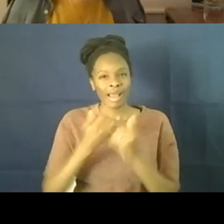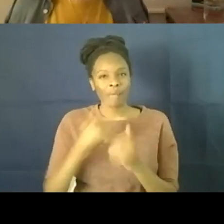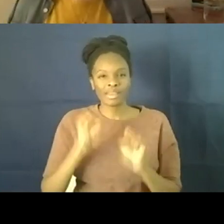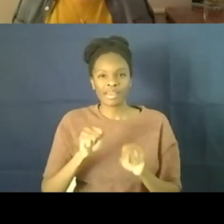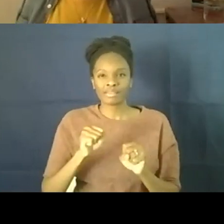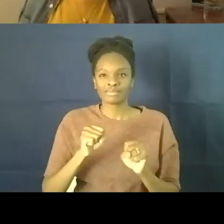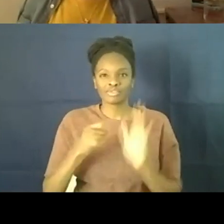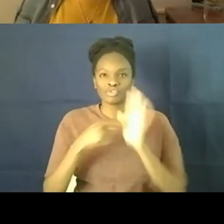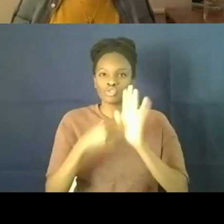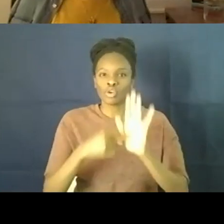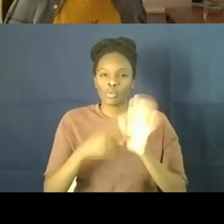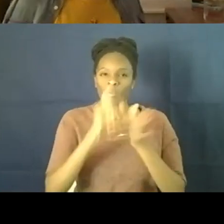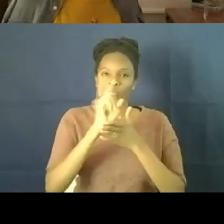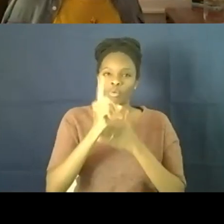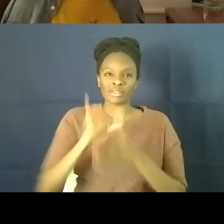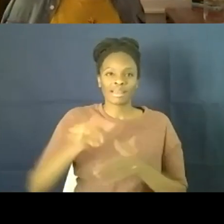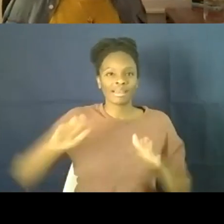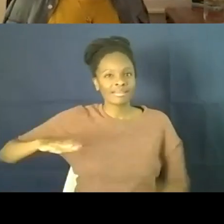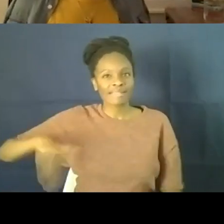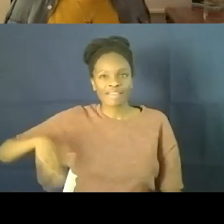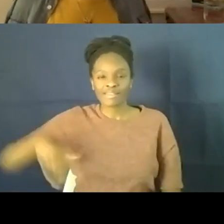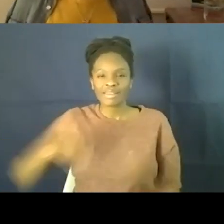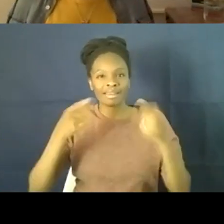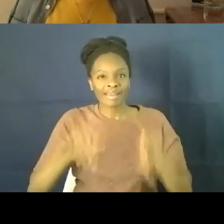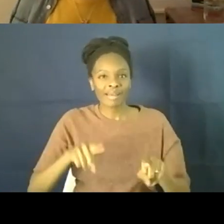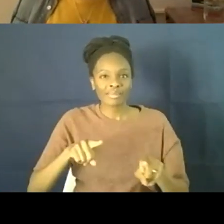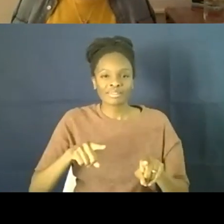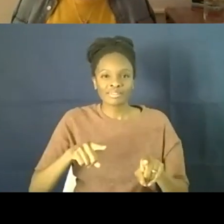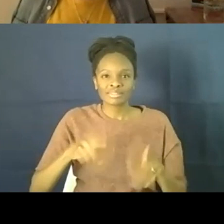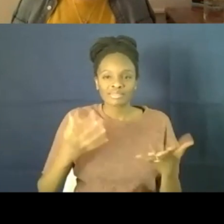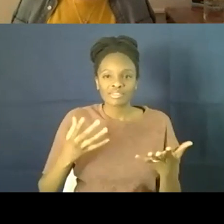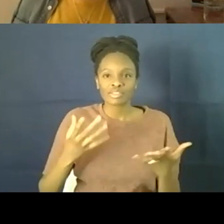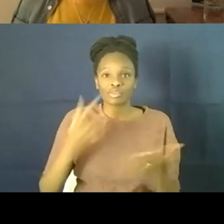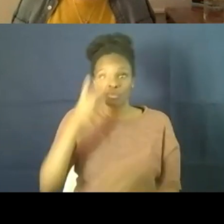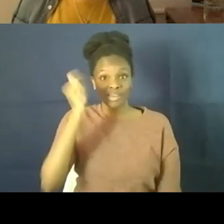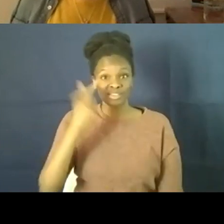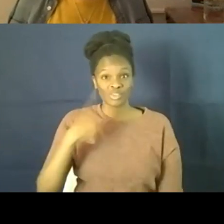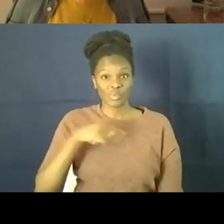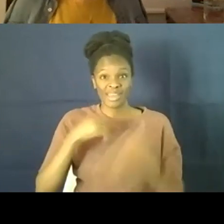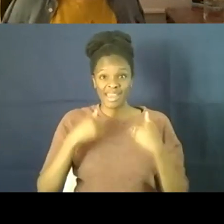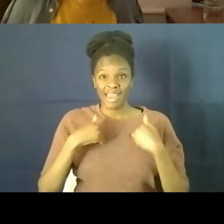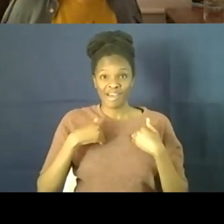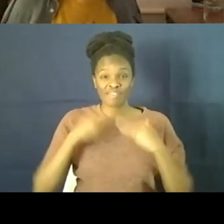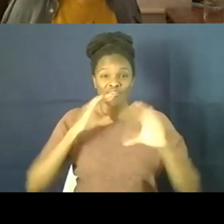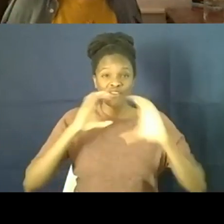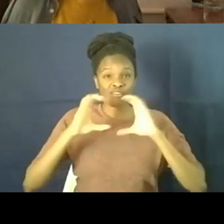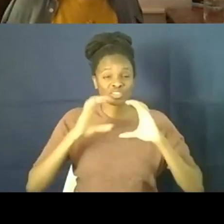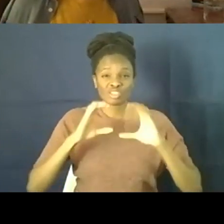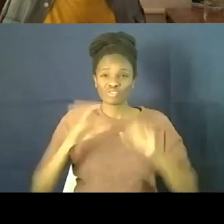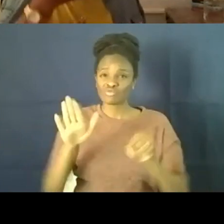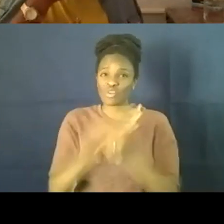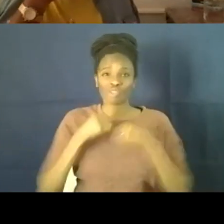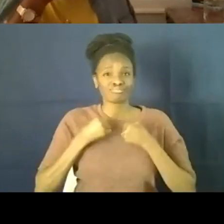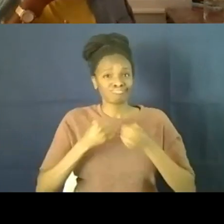think it's because, you know, we really have these conversations in really full out kind of thoughtful or practical ways of